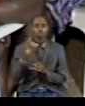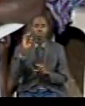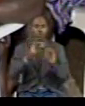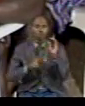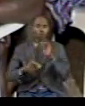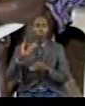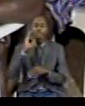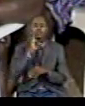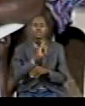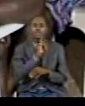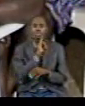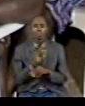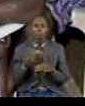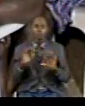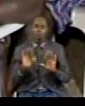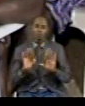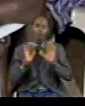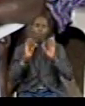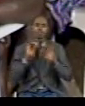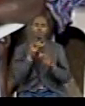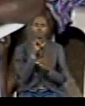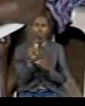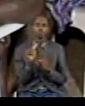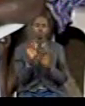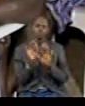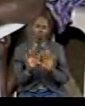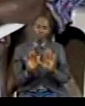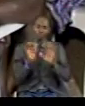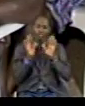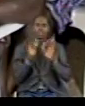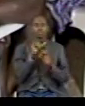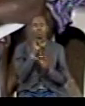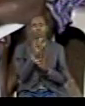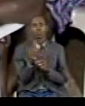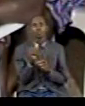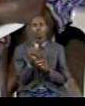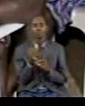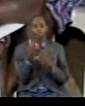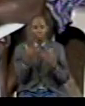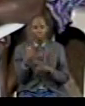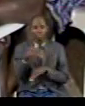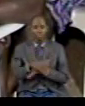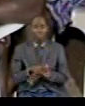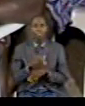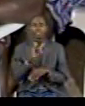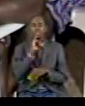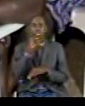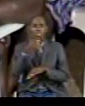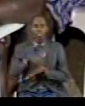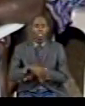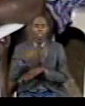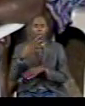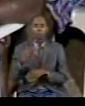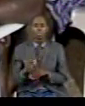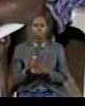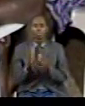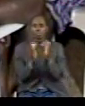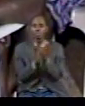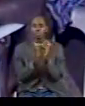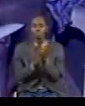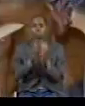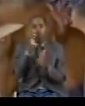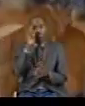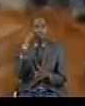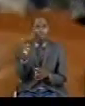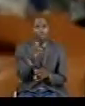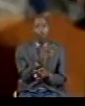not, fear not. Tonight is the night of celebration for you, fear not.